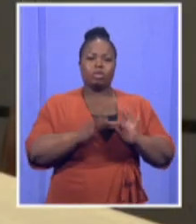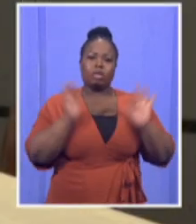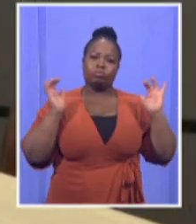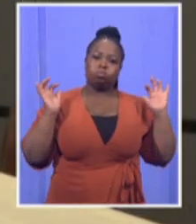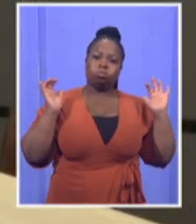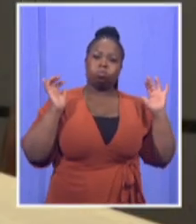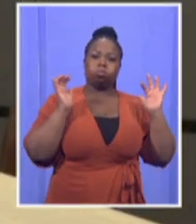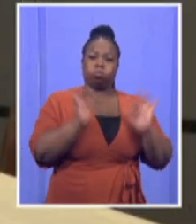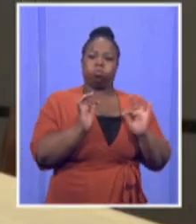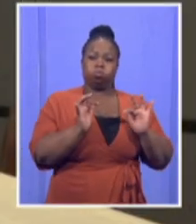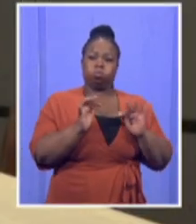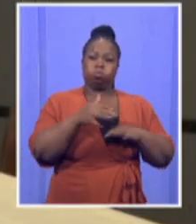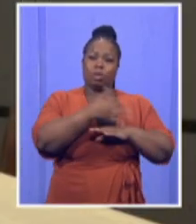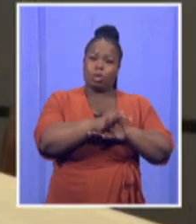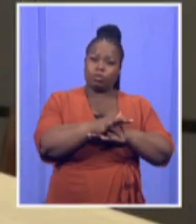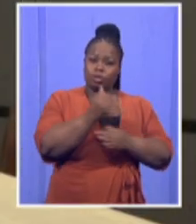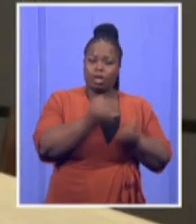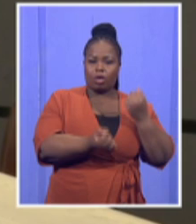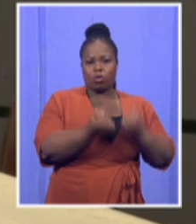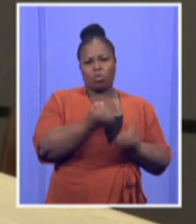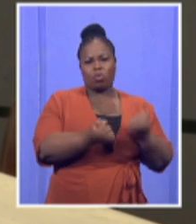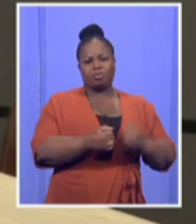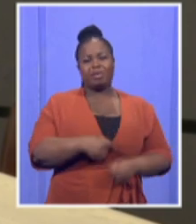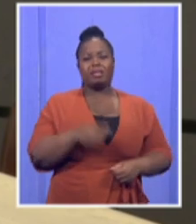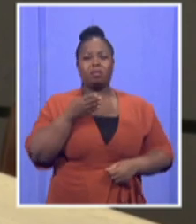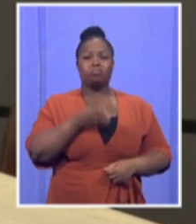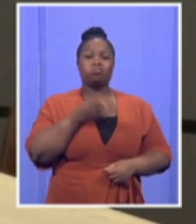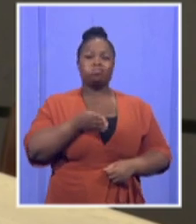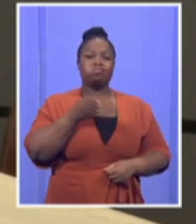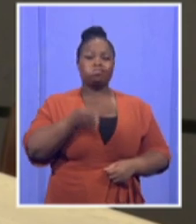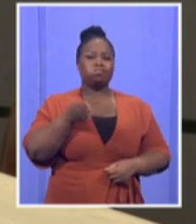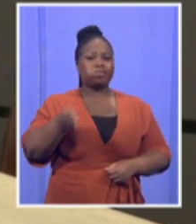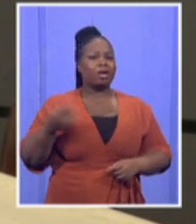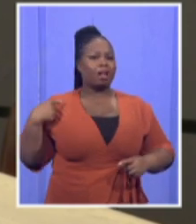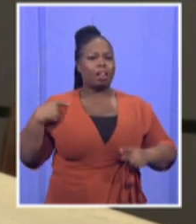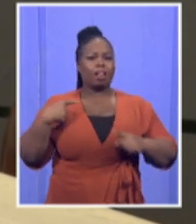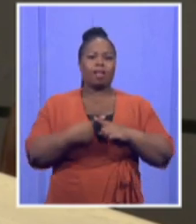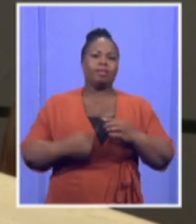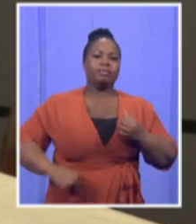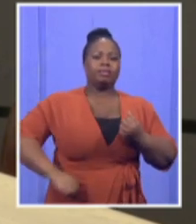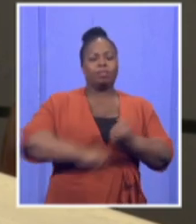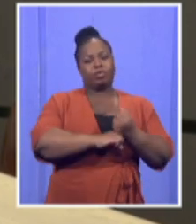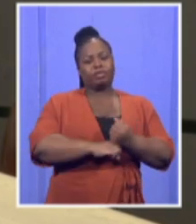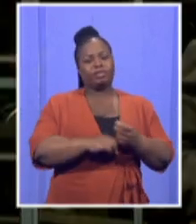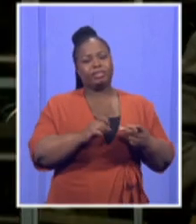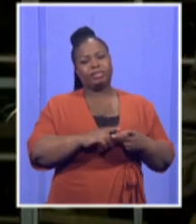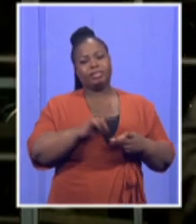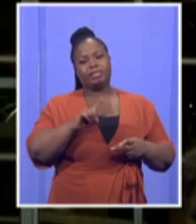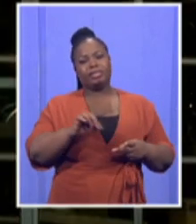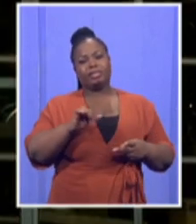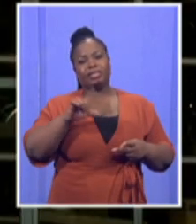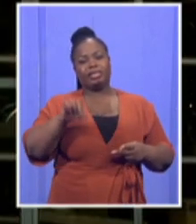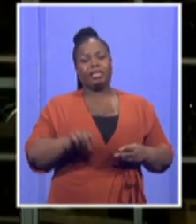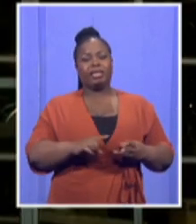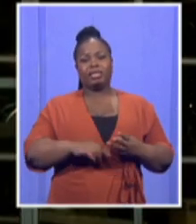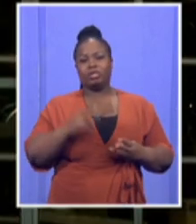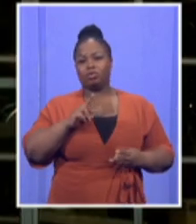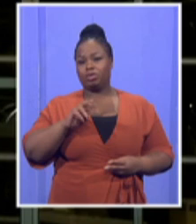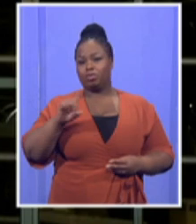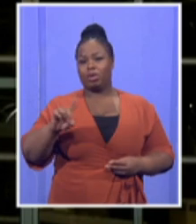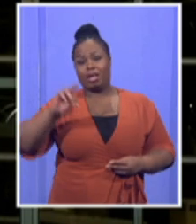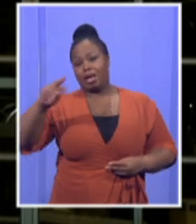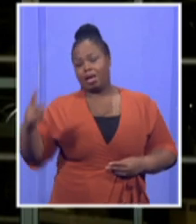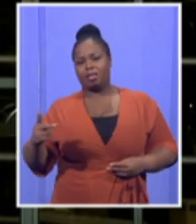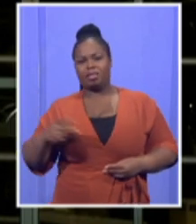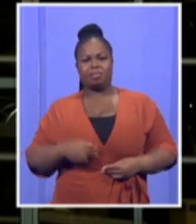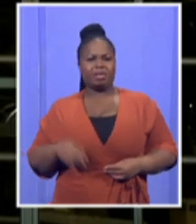a large support gathering, and they have been at the forefront supporting Zandile Gumede as well as the 21 other co-accused. She has